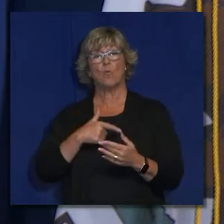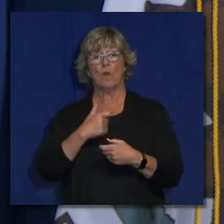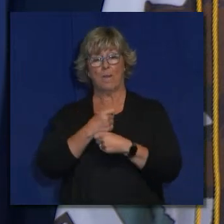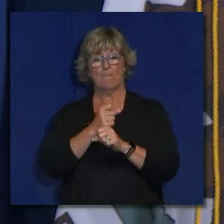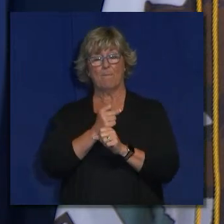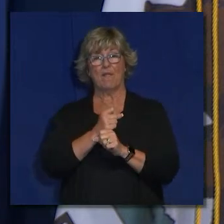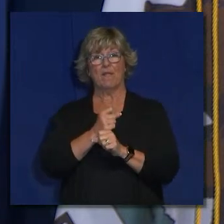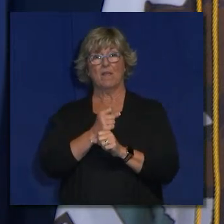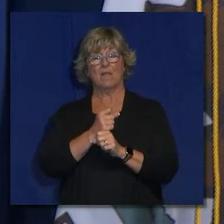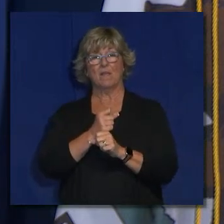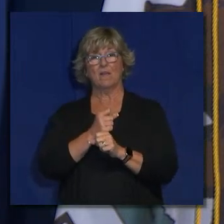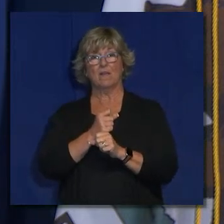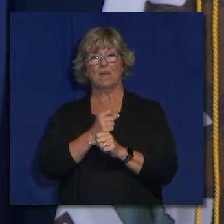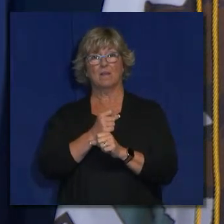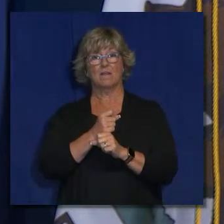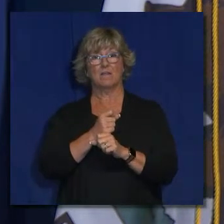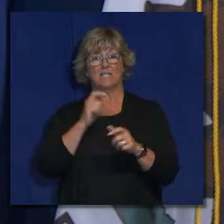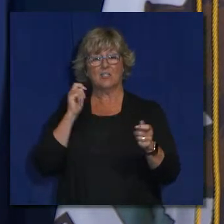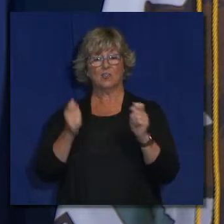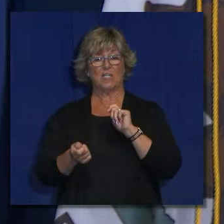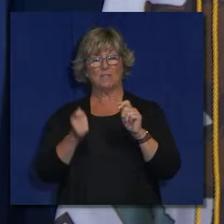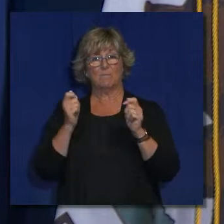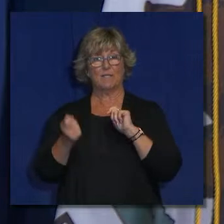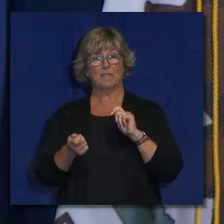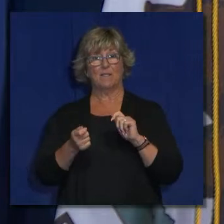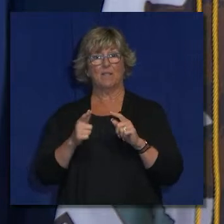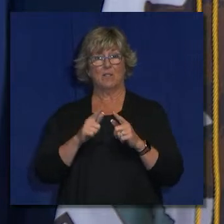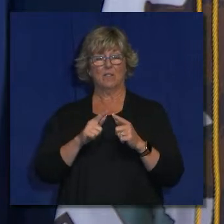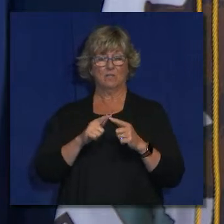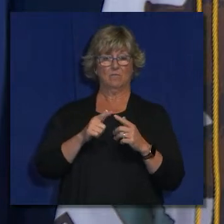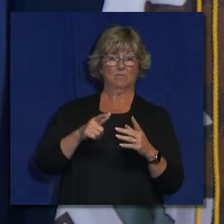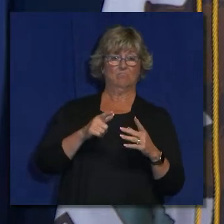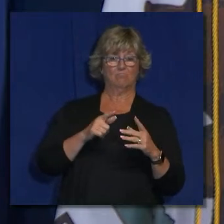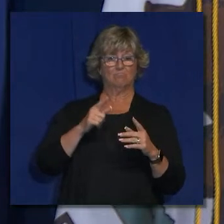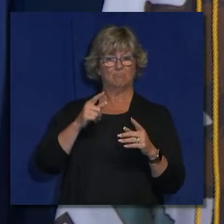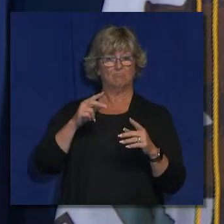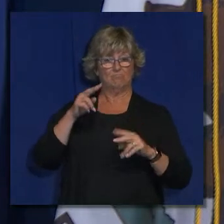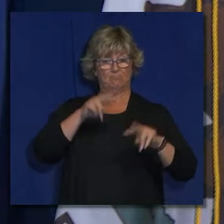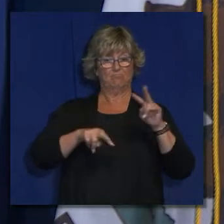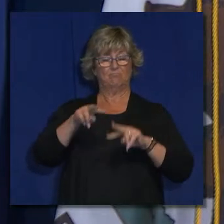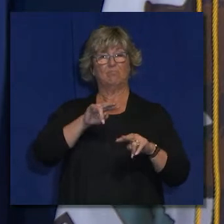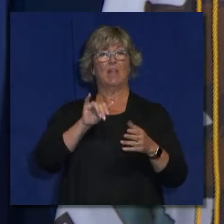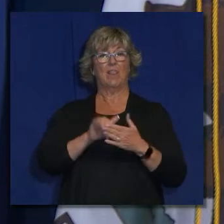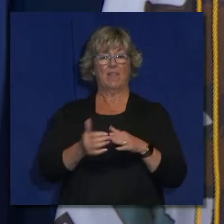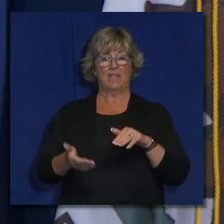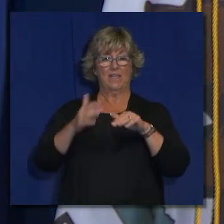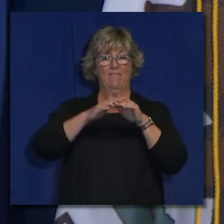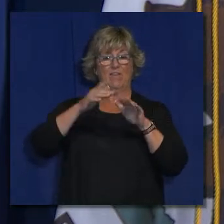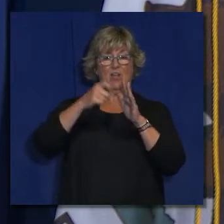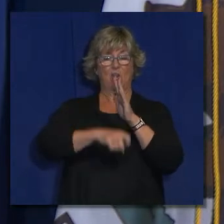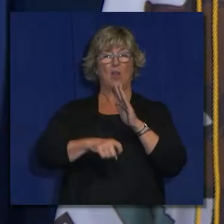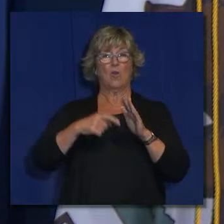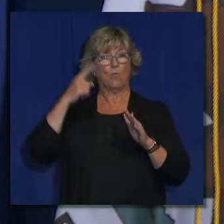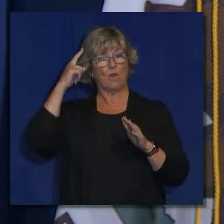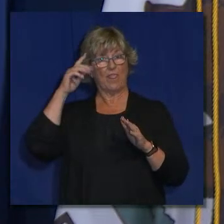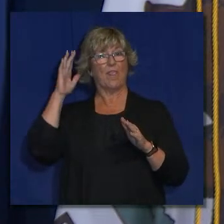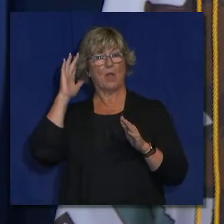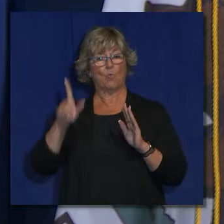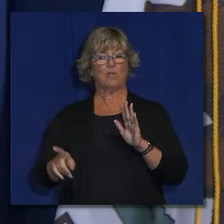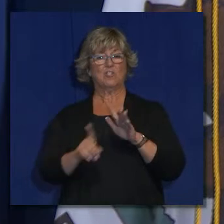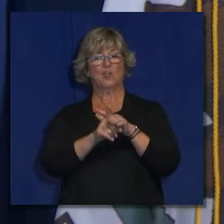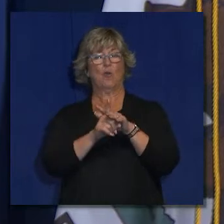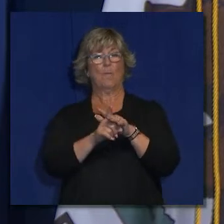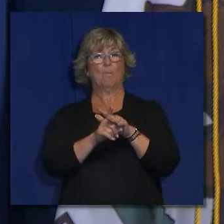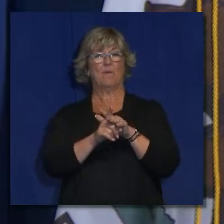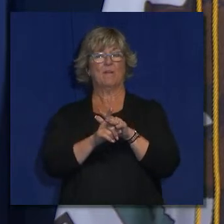making a below-the-line adjustment to account for that increased inflationary costs that we do think are going to show